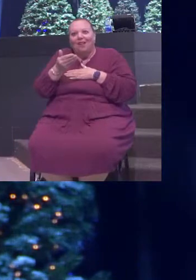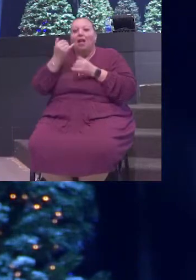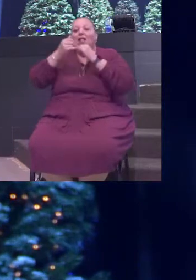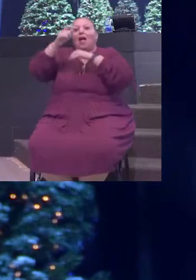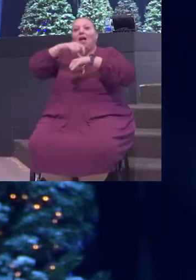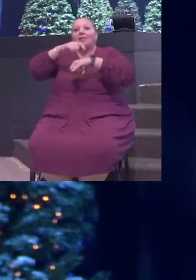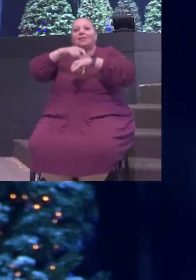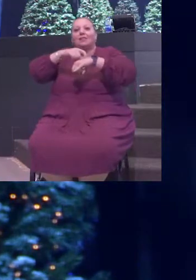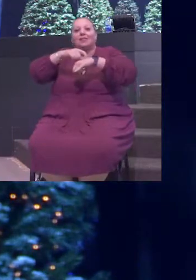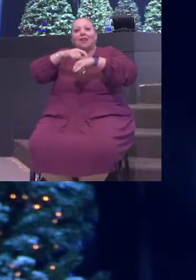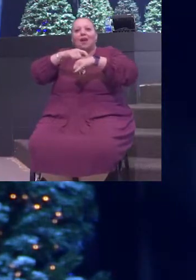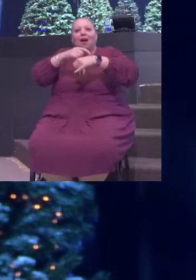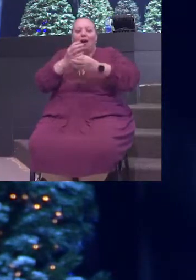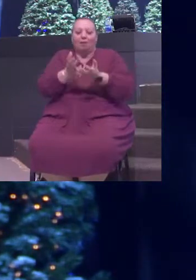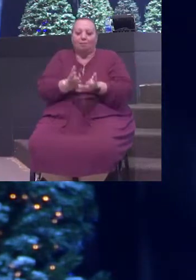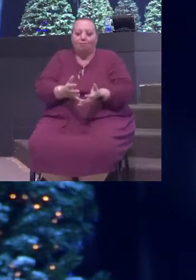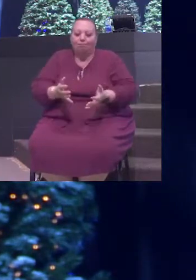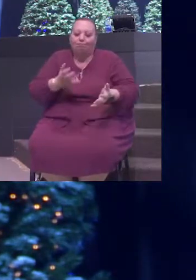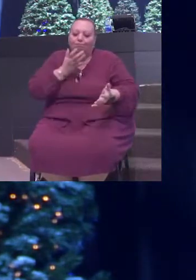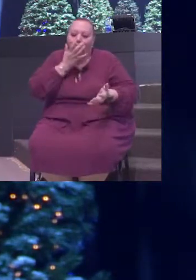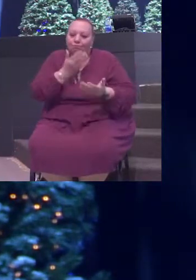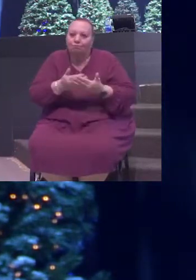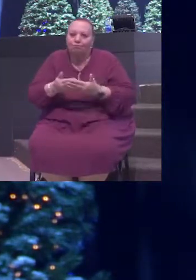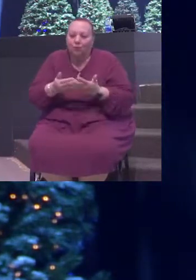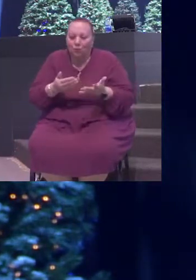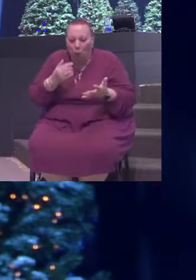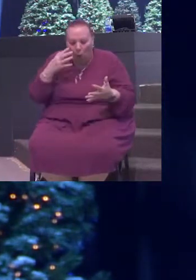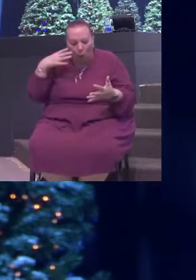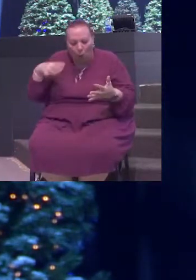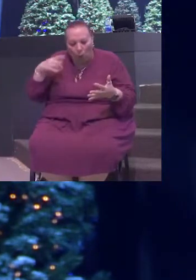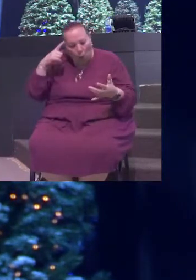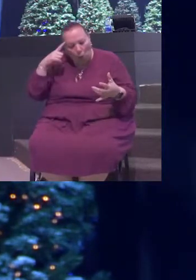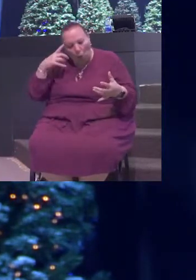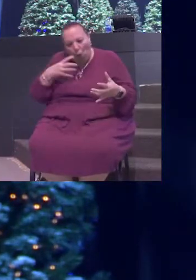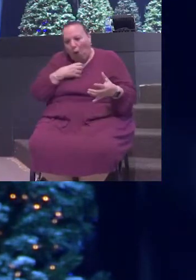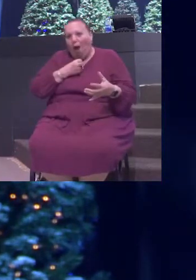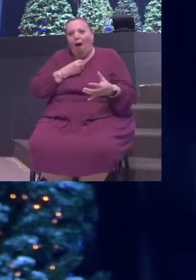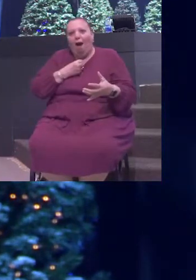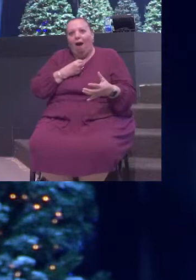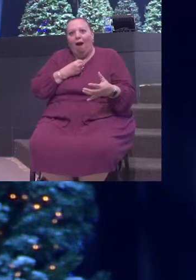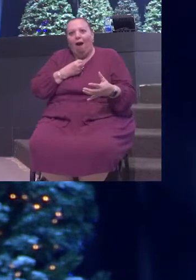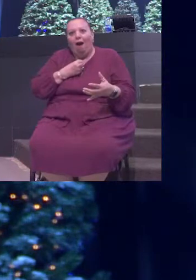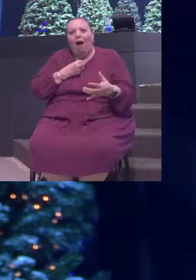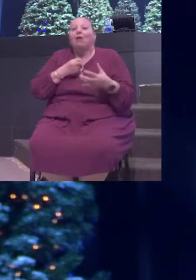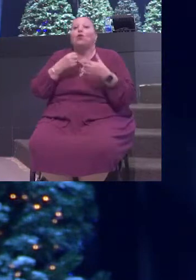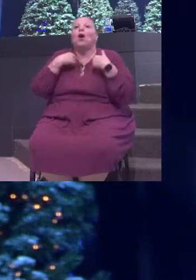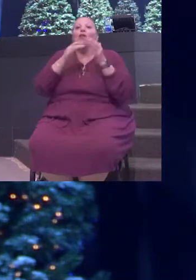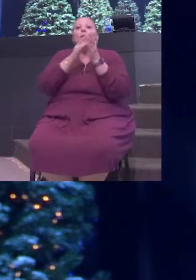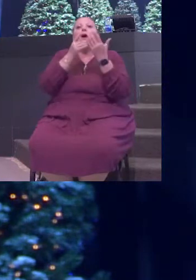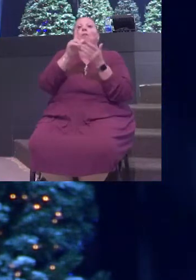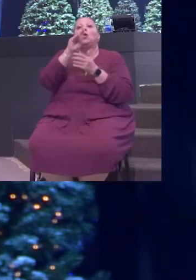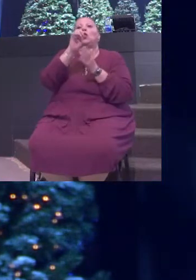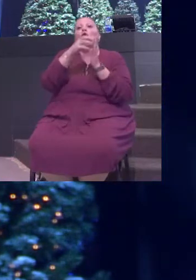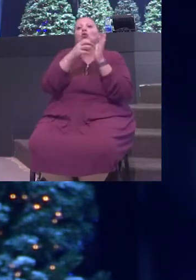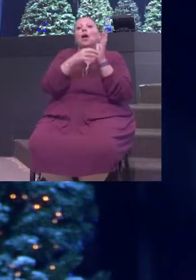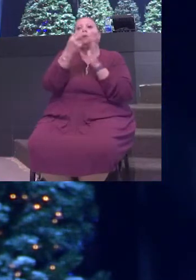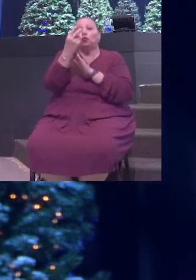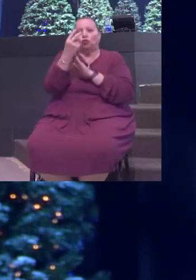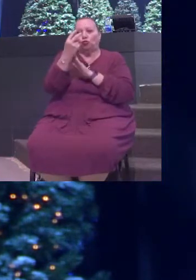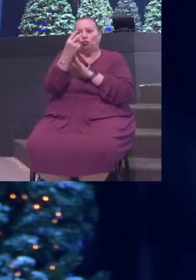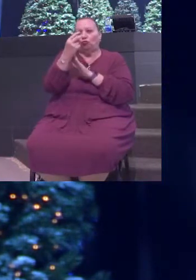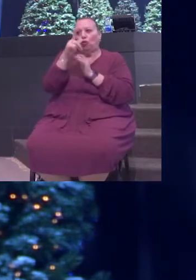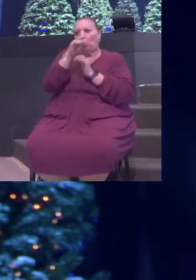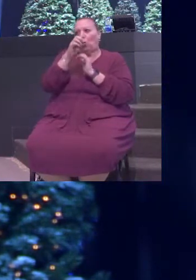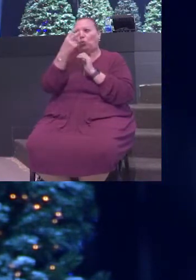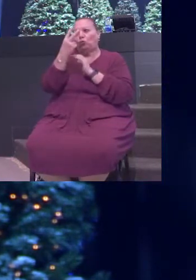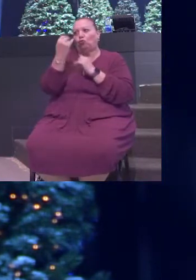last time that the manger took your breath away? If you have your Bible, go ahead and turn to Luke chapter 2. We're going to be in